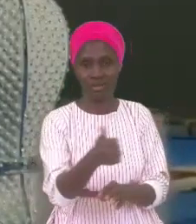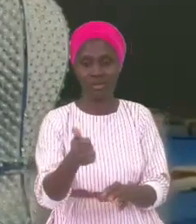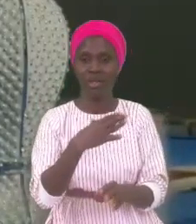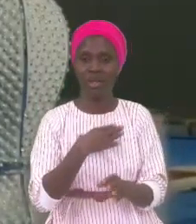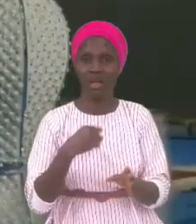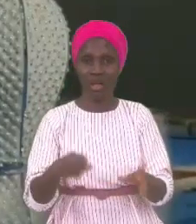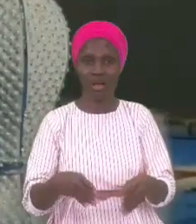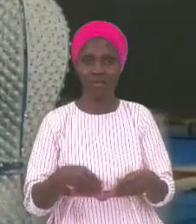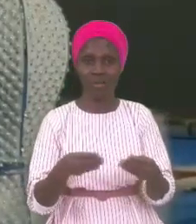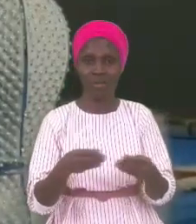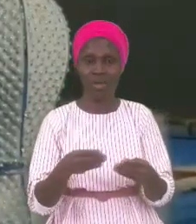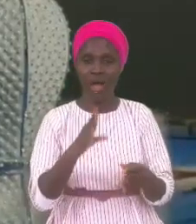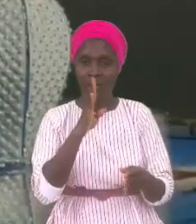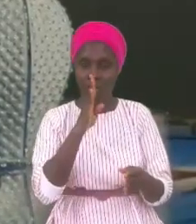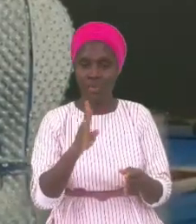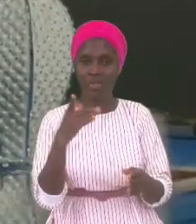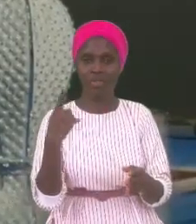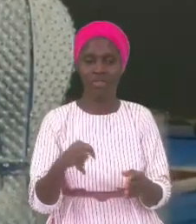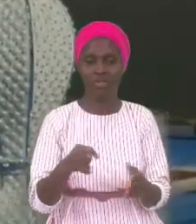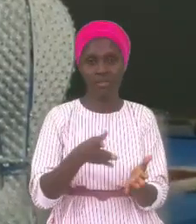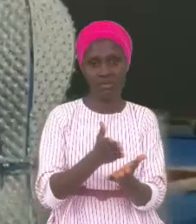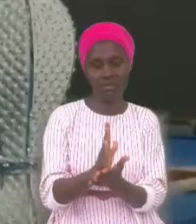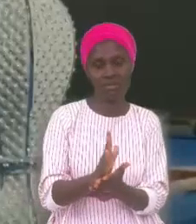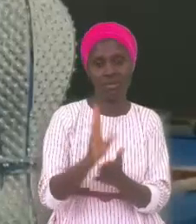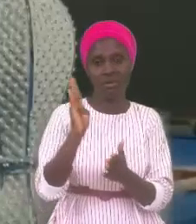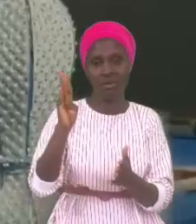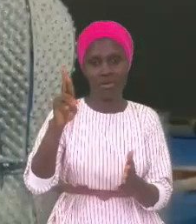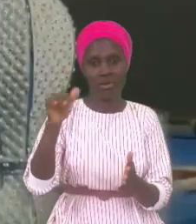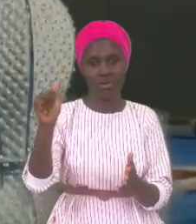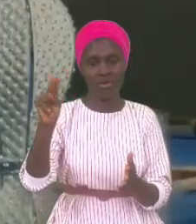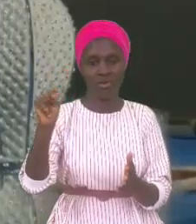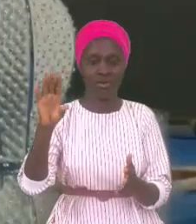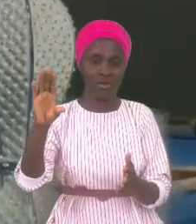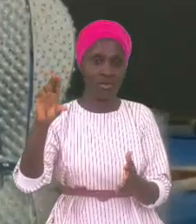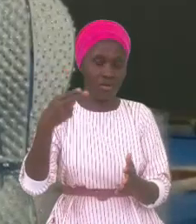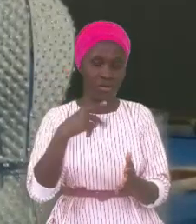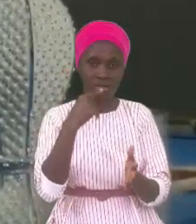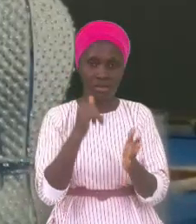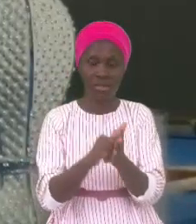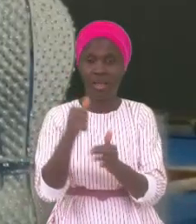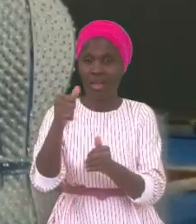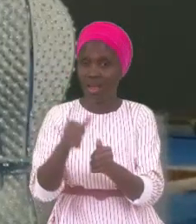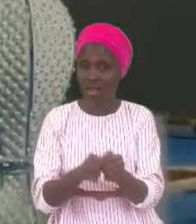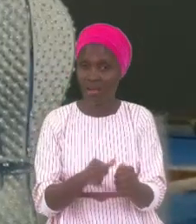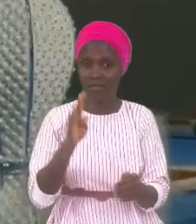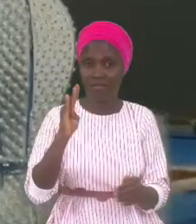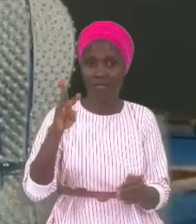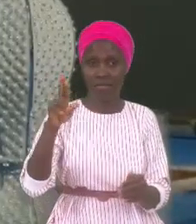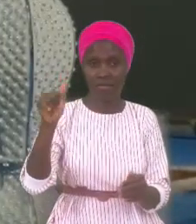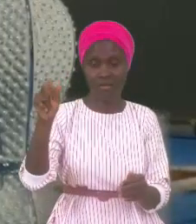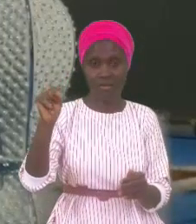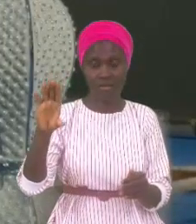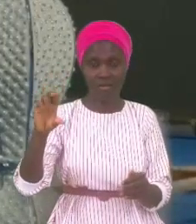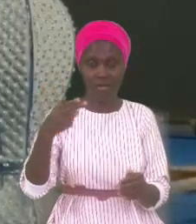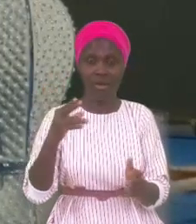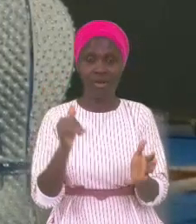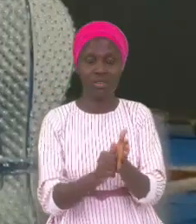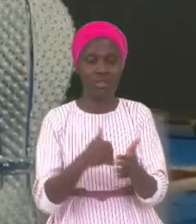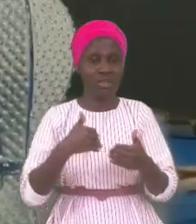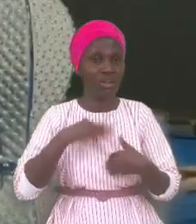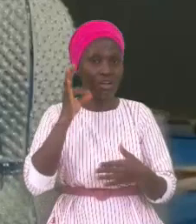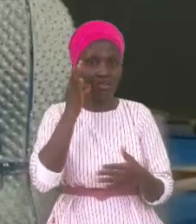proper branch. And so he says, every branch that beareth fruit, he purgeth it. Purchase it in our lives